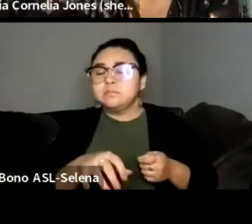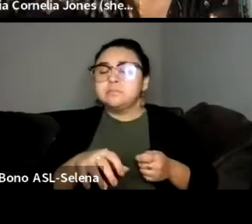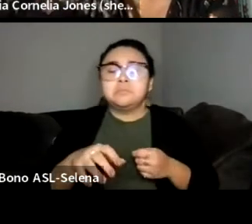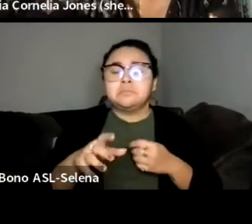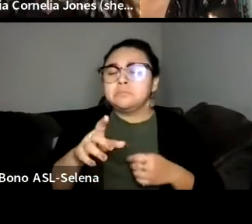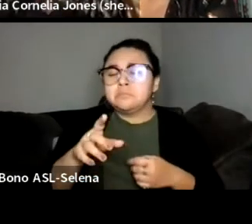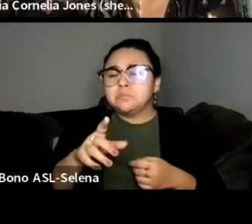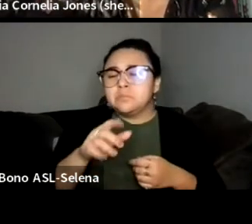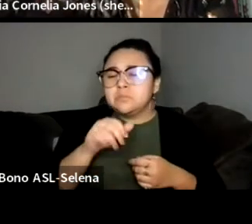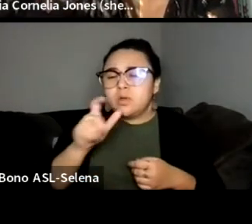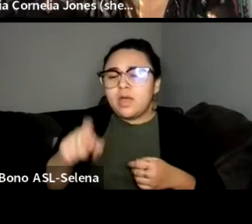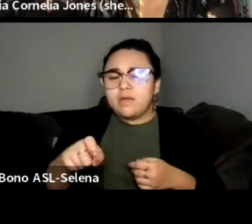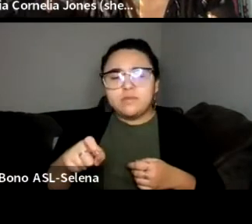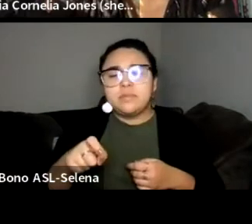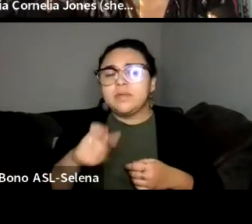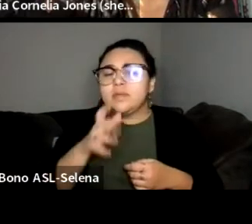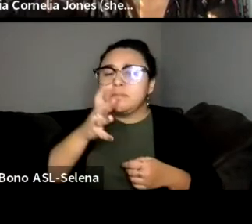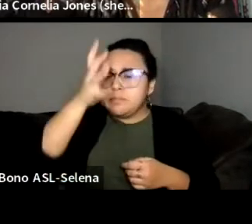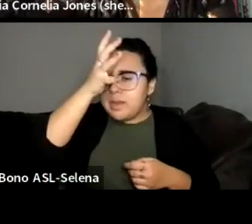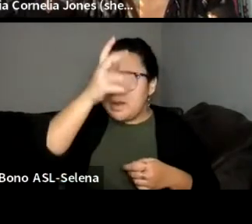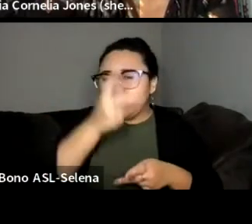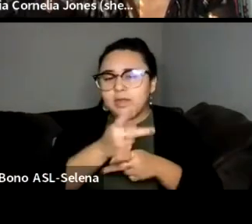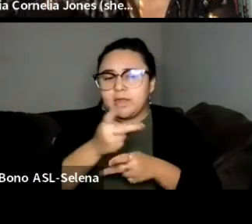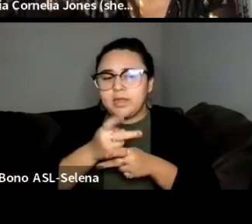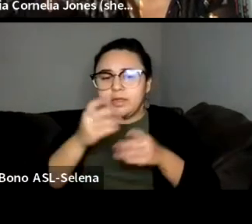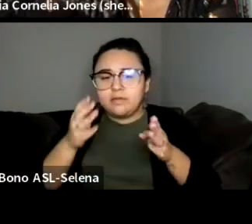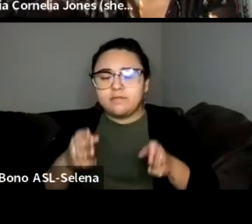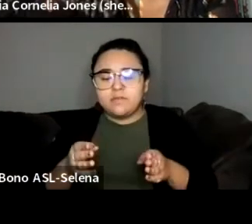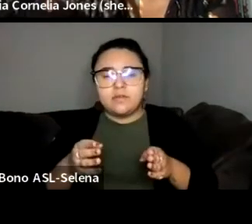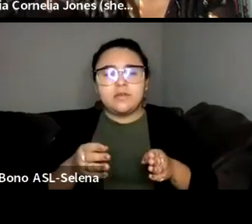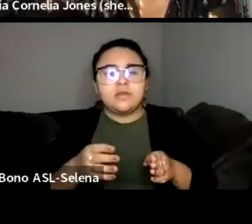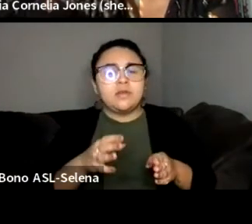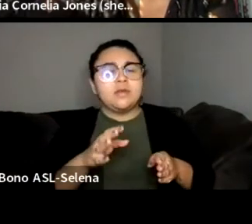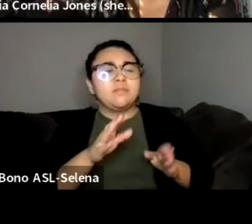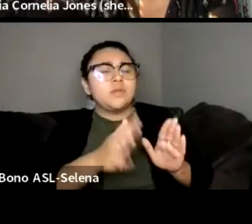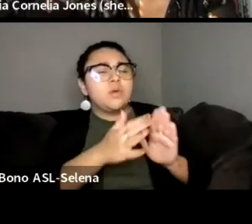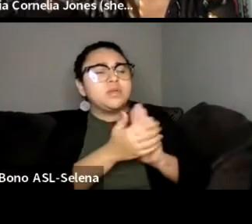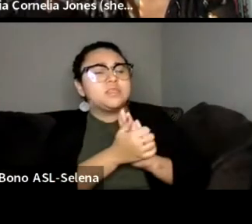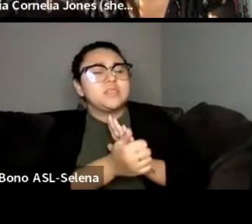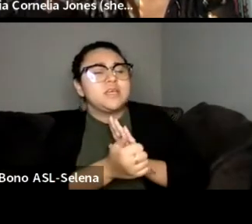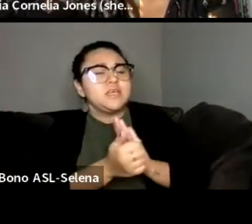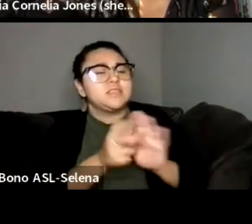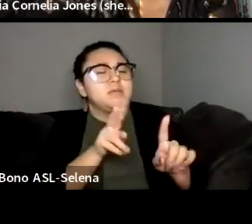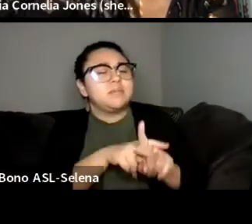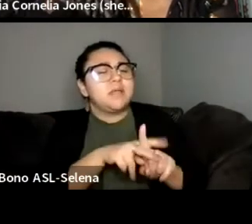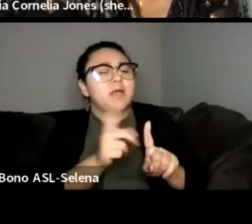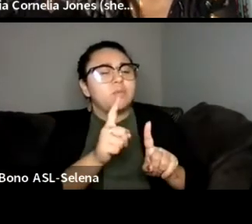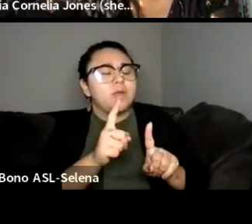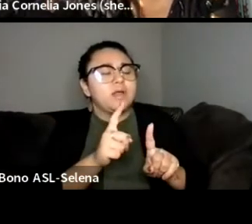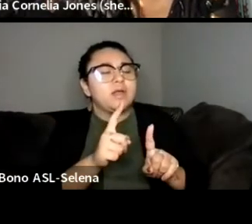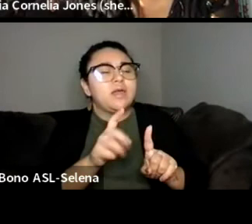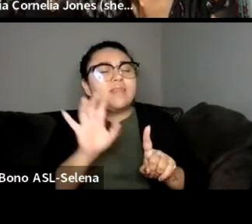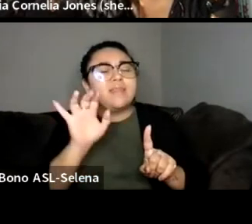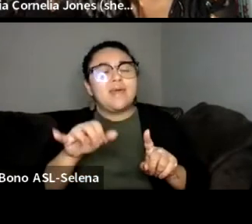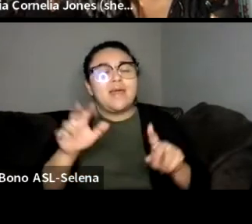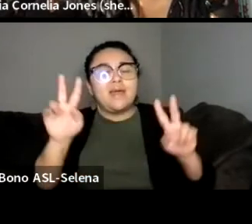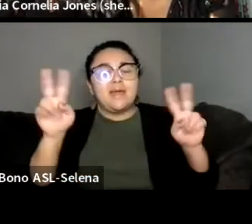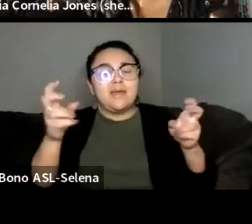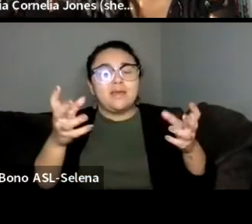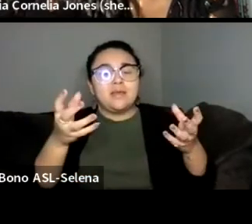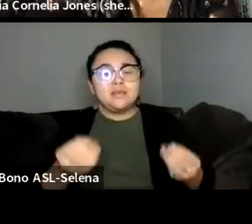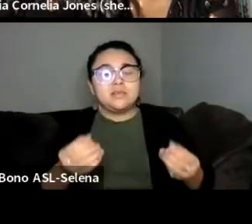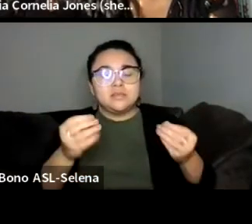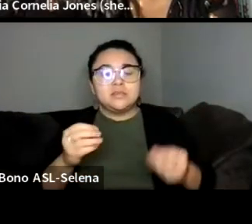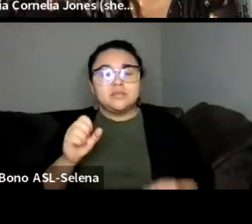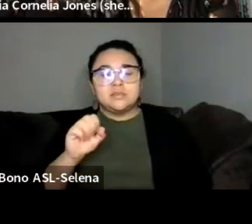are those ways that those skills are translating? Because that's where, like, the soft skills and things for leadership, specifically within the theater industry and the work that we're